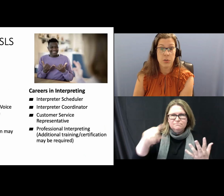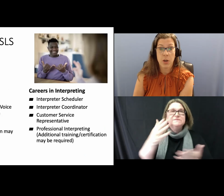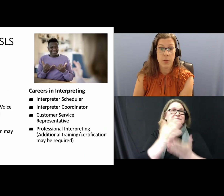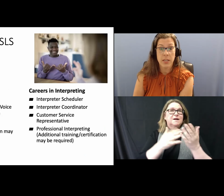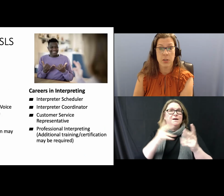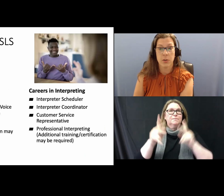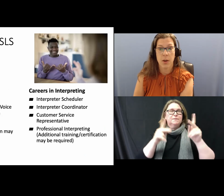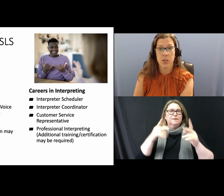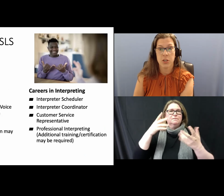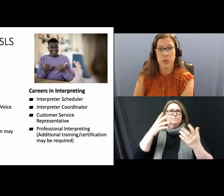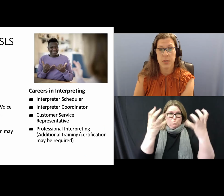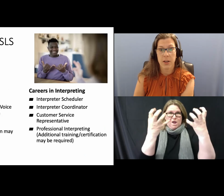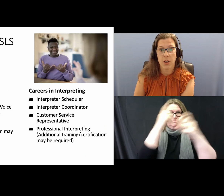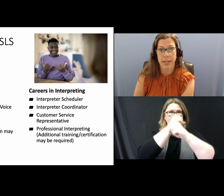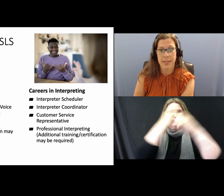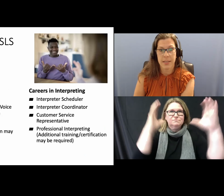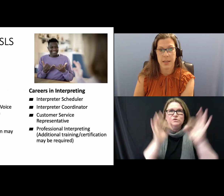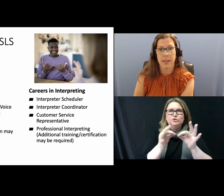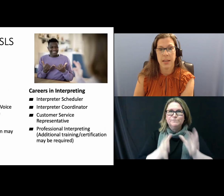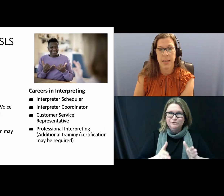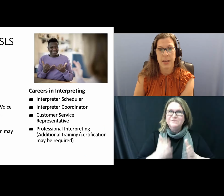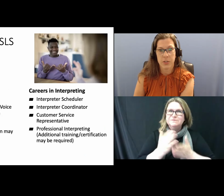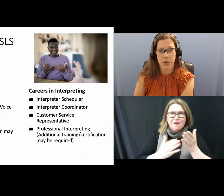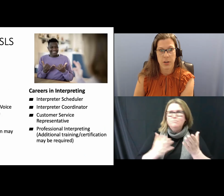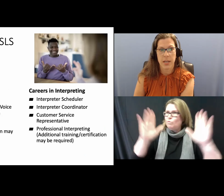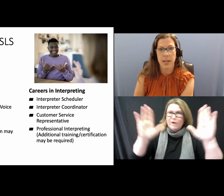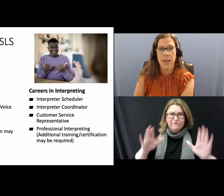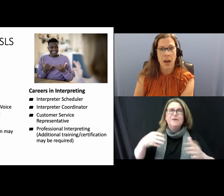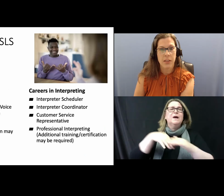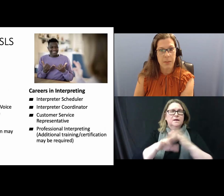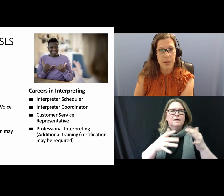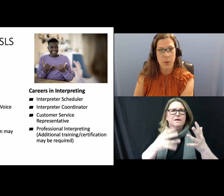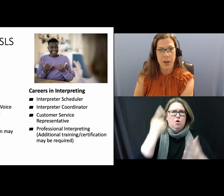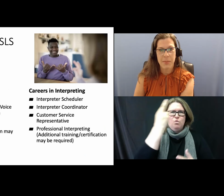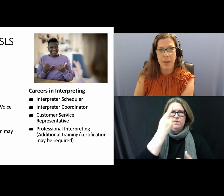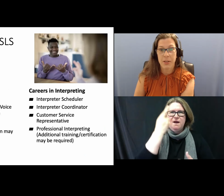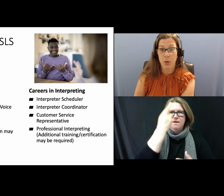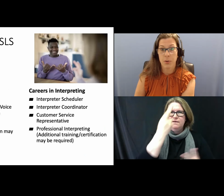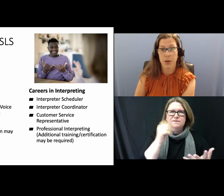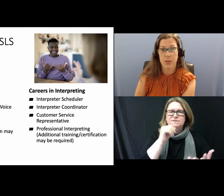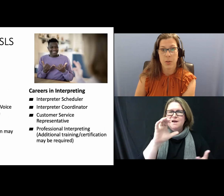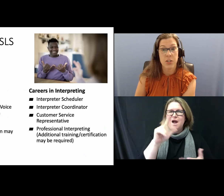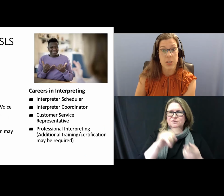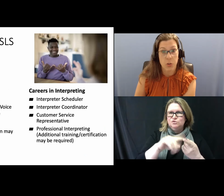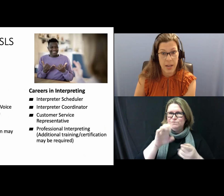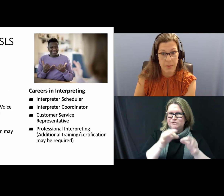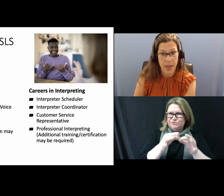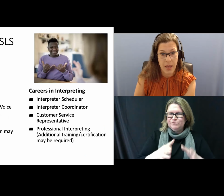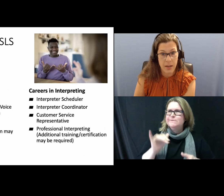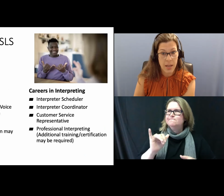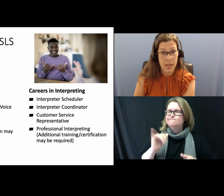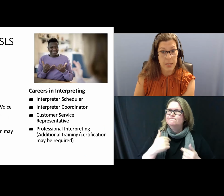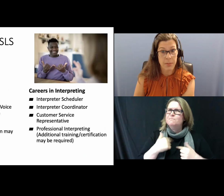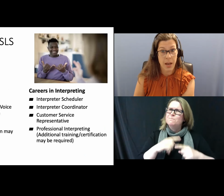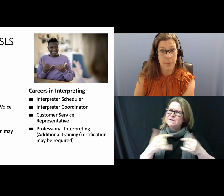could you go into once you take our classes and get your degree. A lot of people want to become interpreters, which is great, but